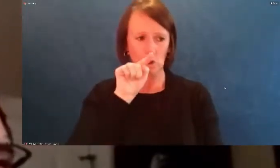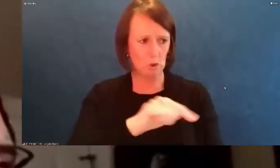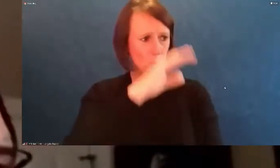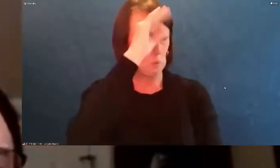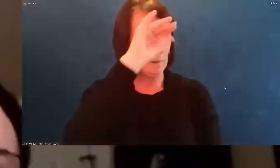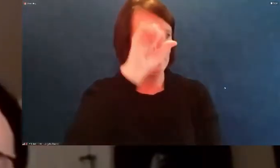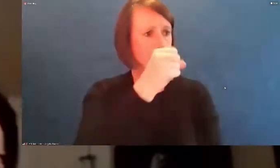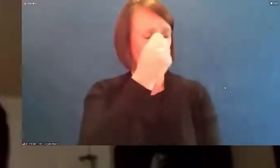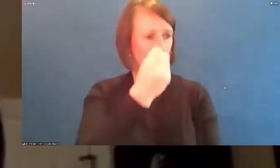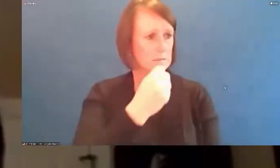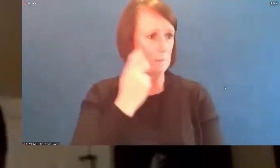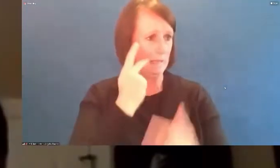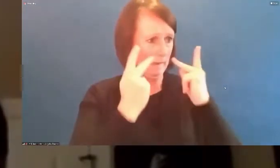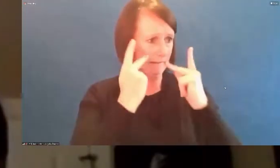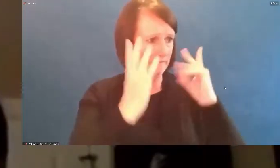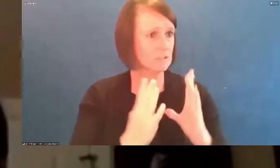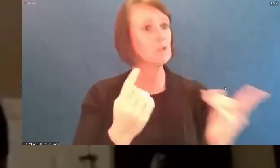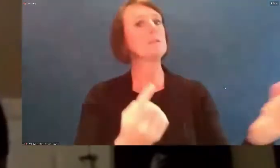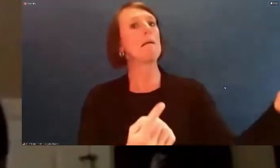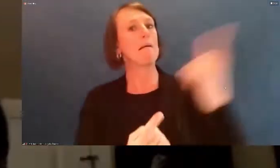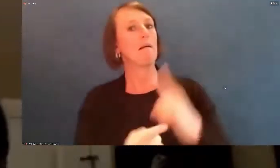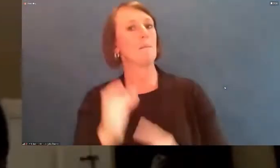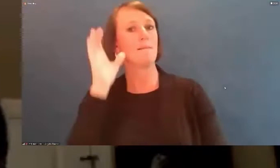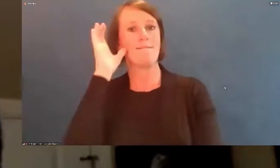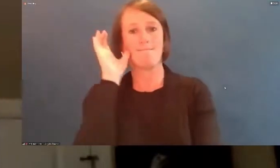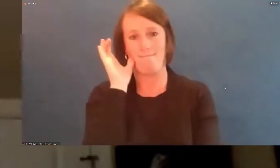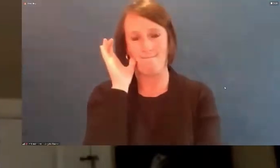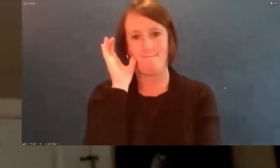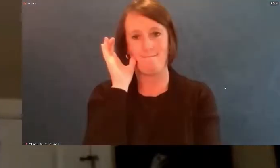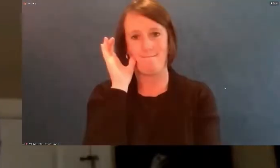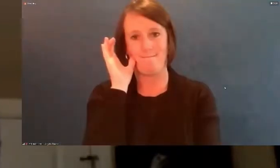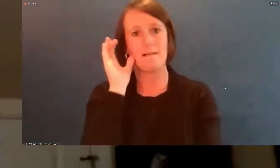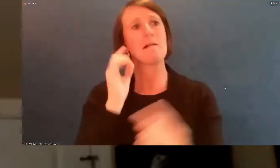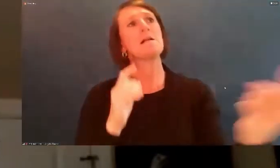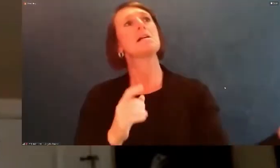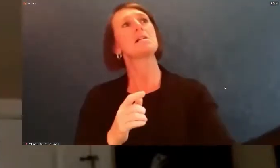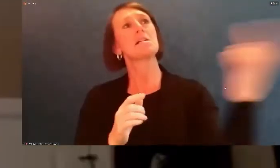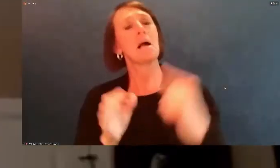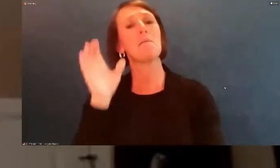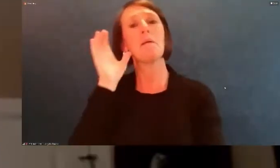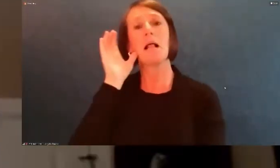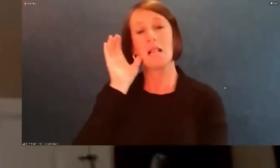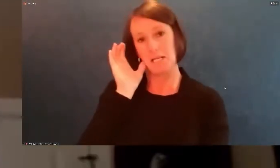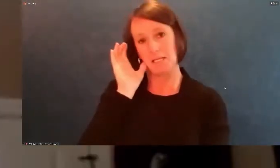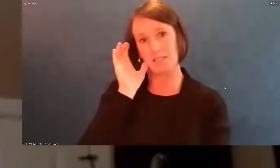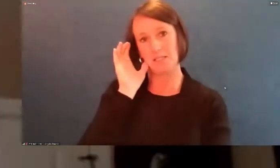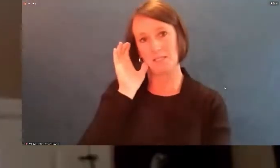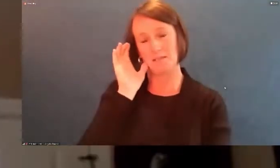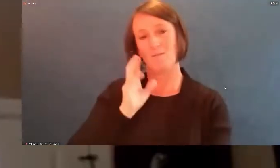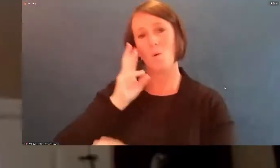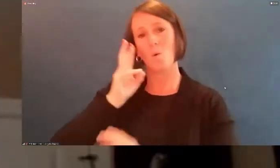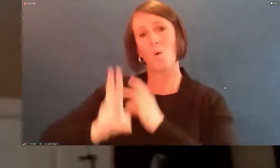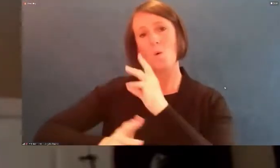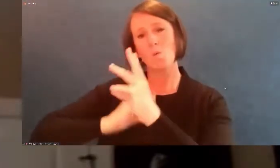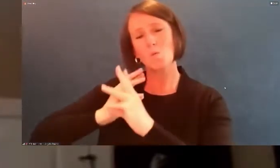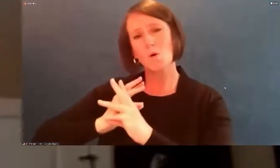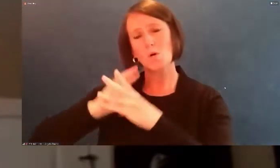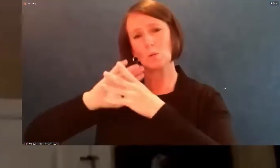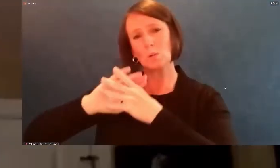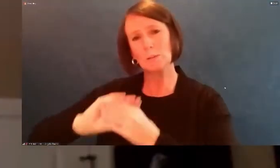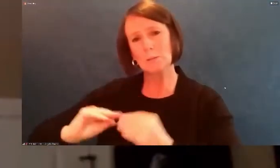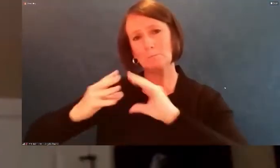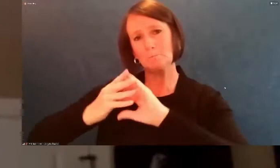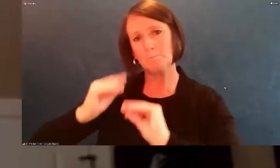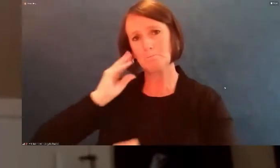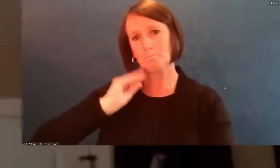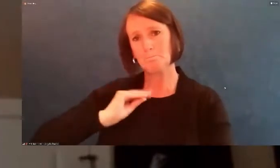we have company. Come listen. Come listen to how the world really works." And I was the